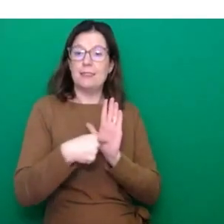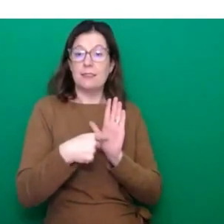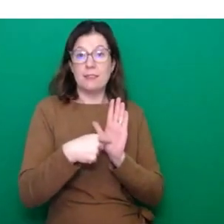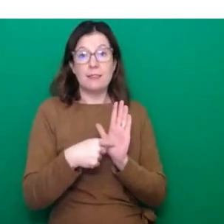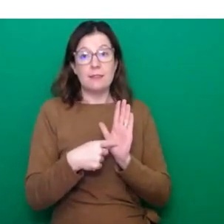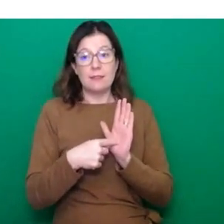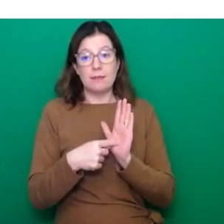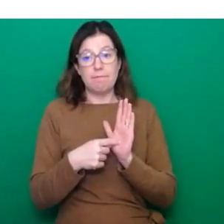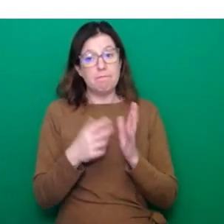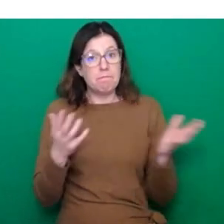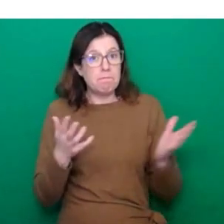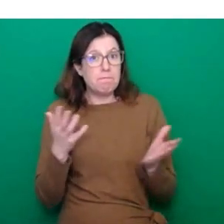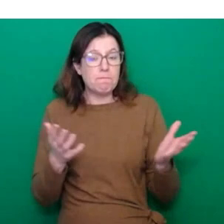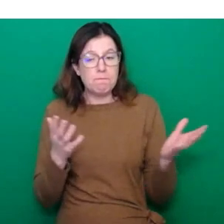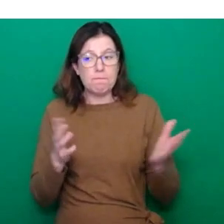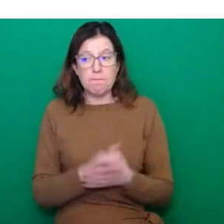application.